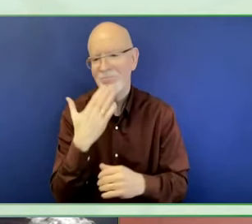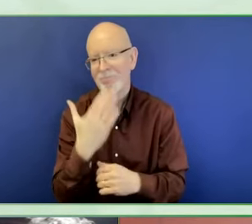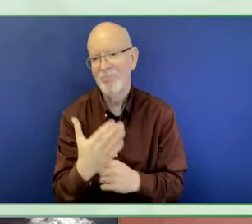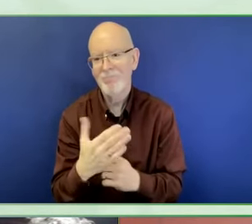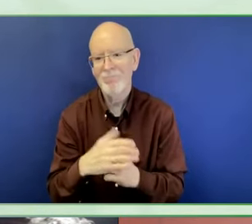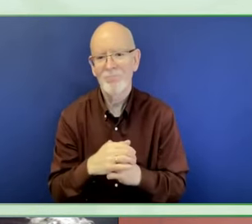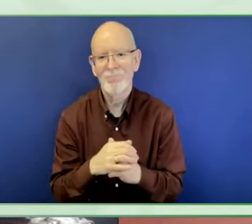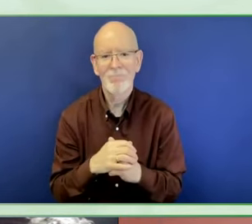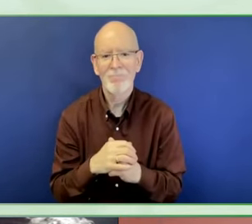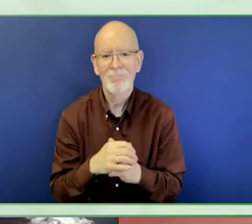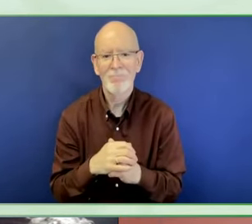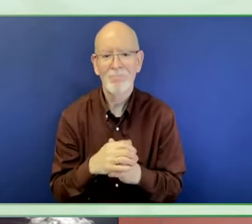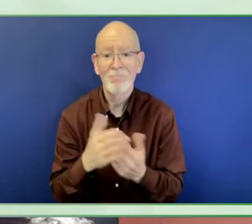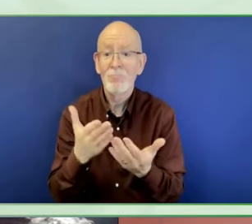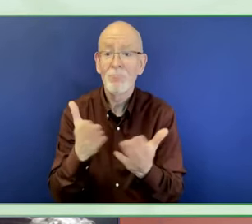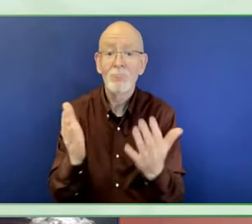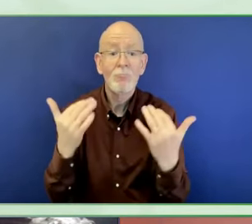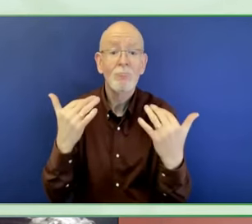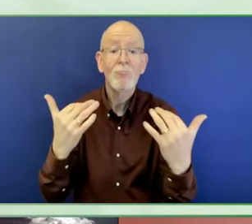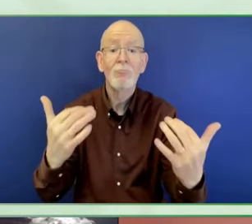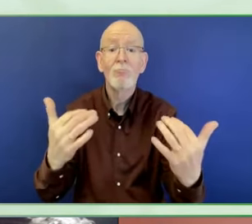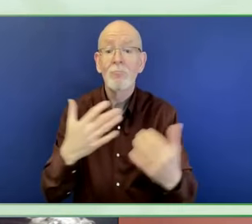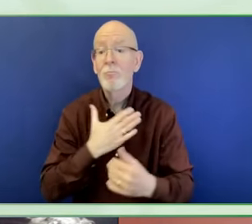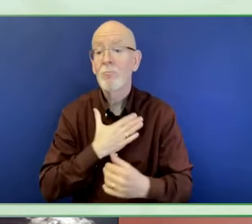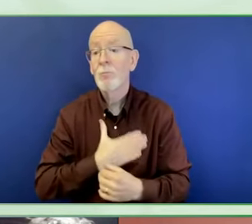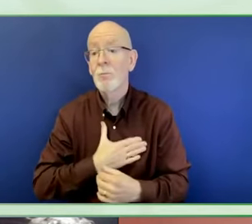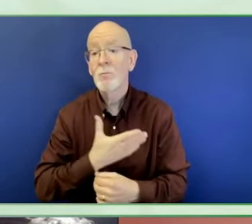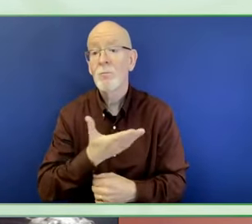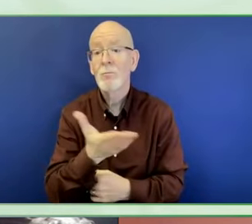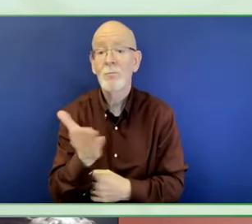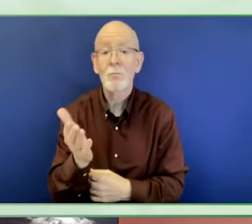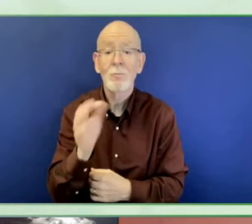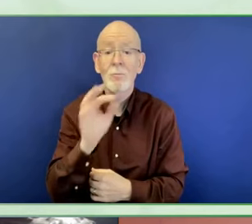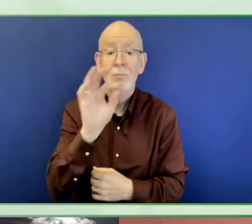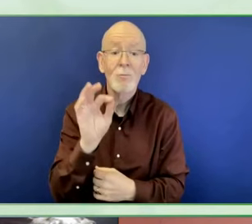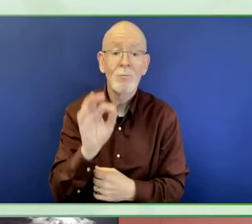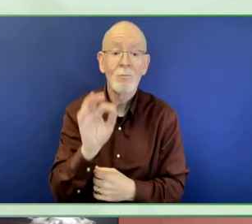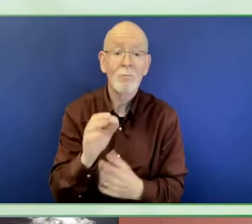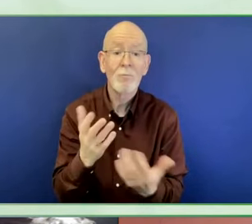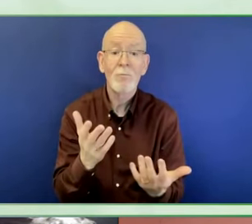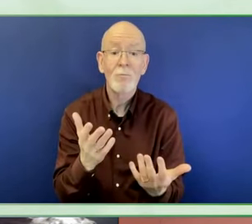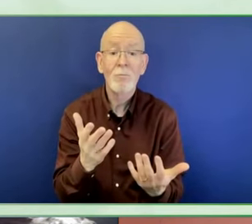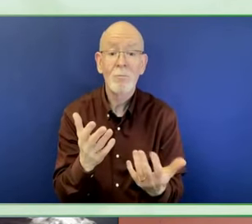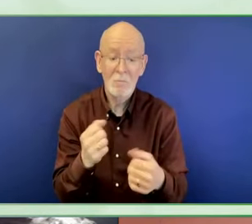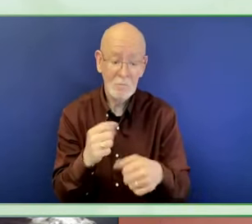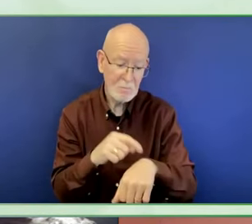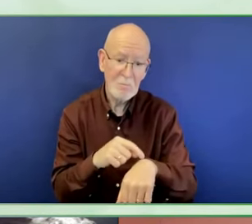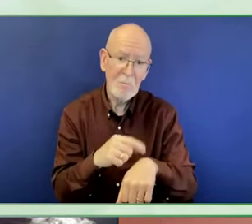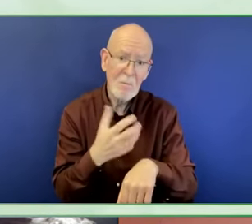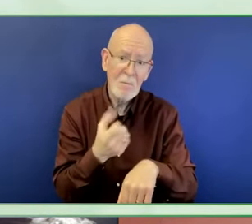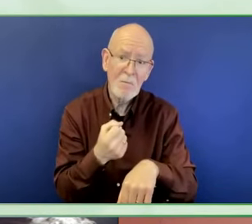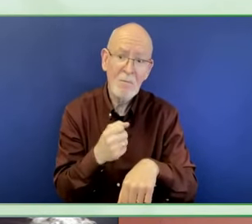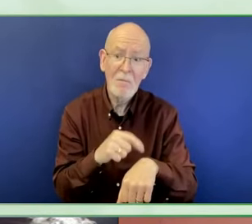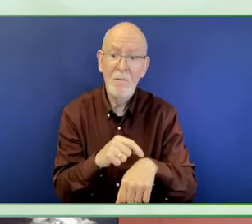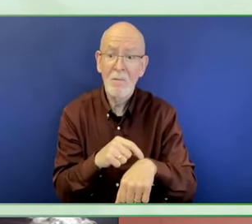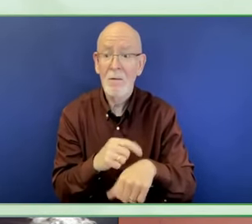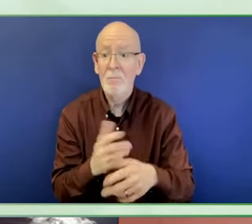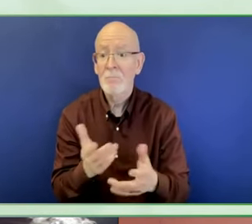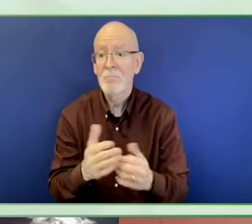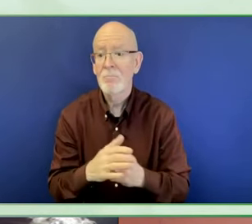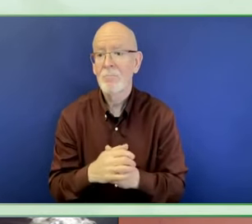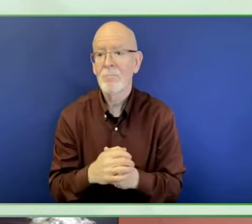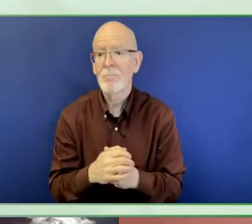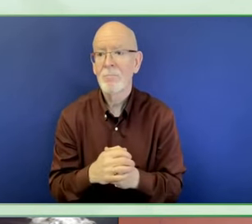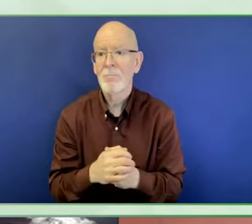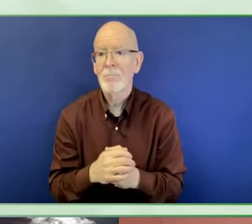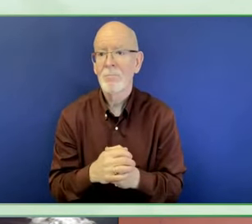You can click your button and ask the question. It's hard to see with the light. Yes, please. Thank you very much